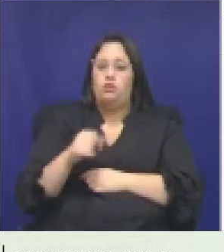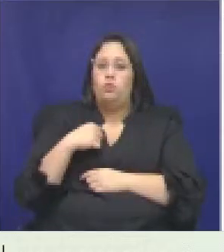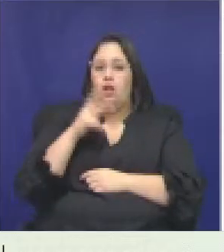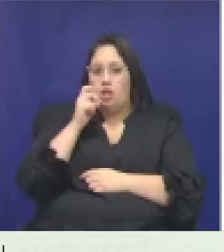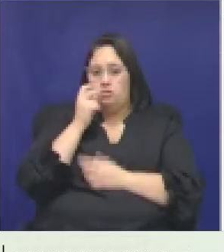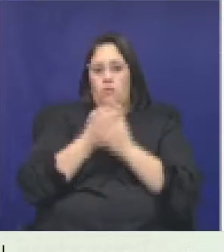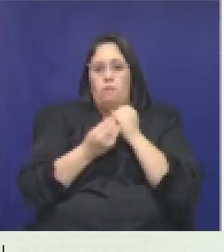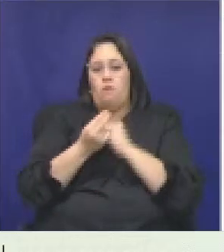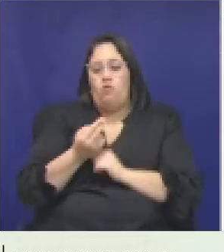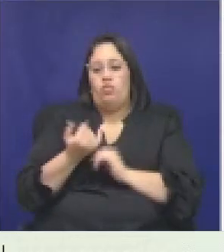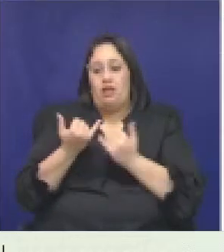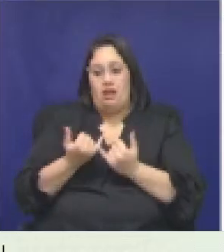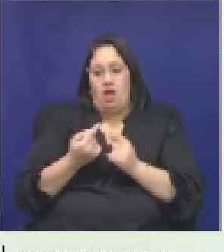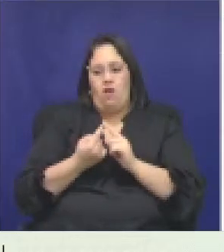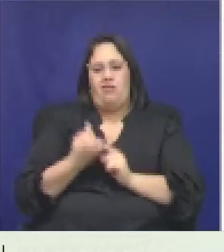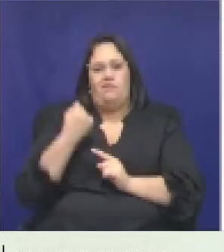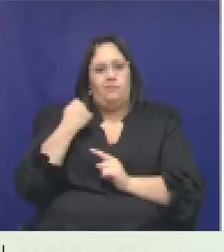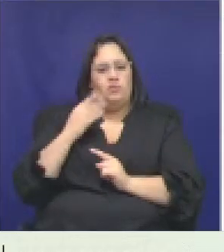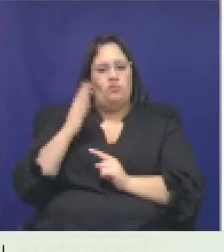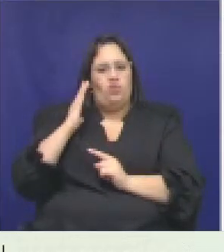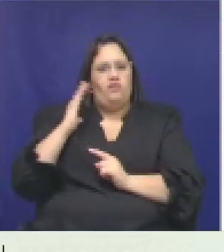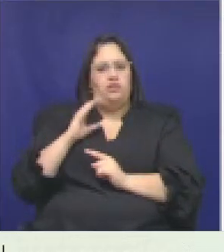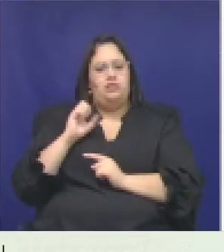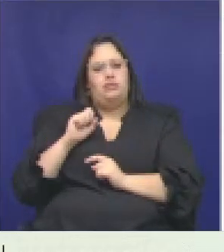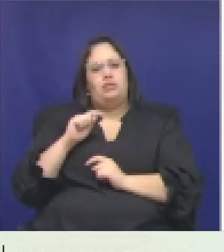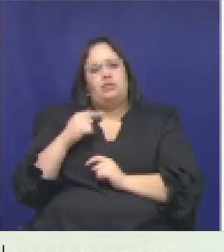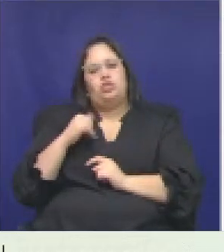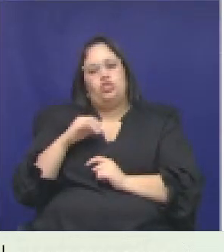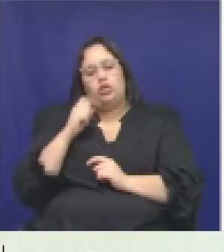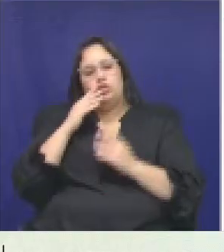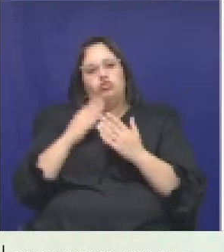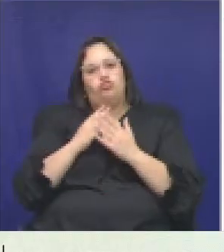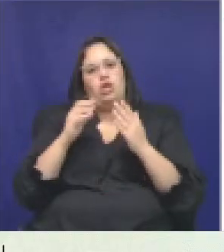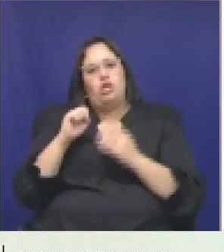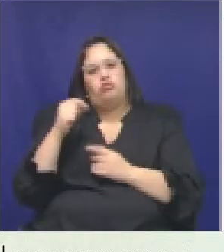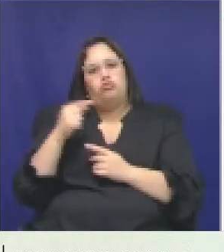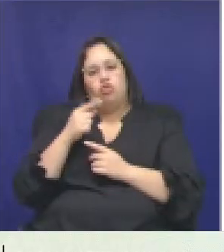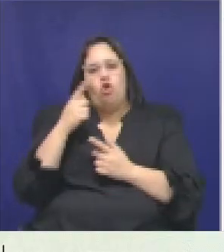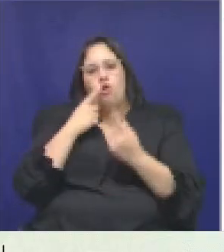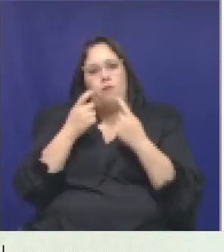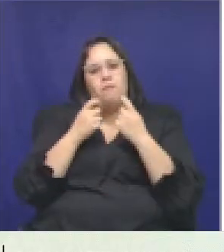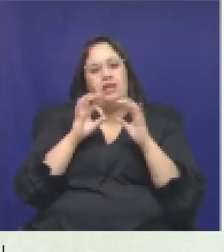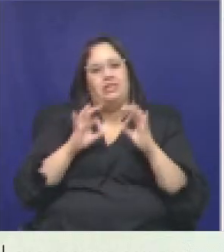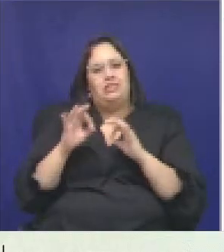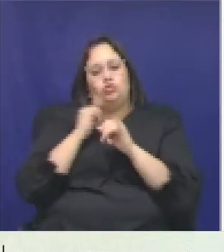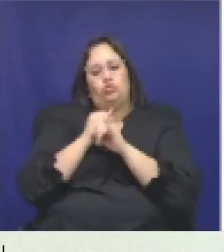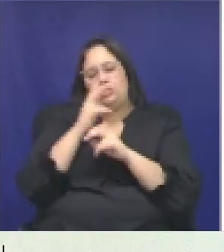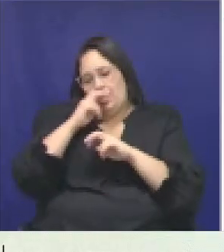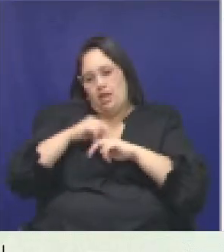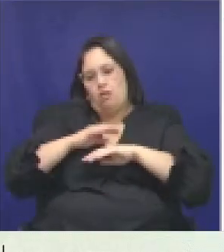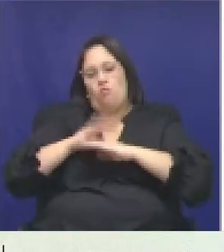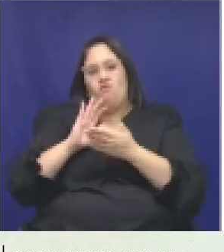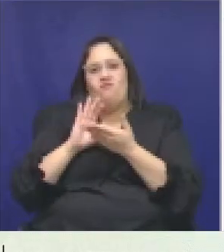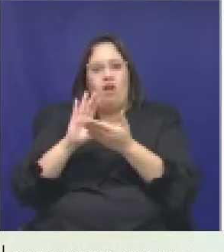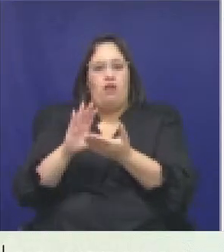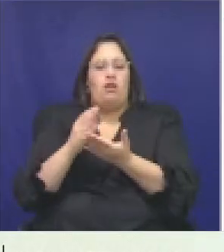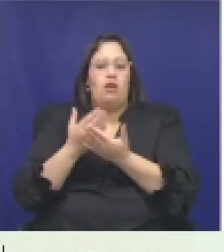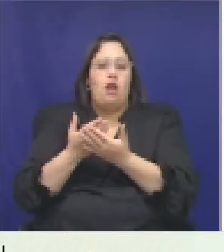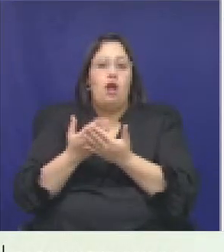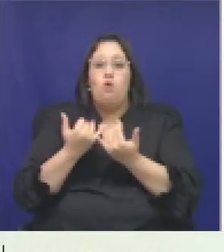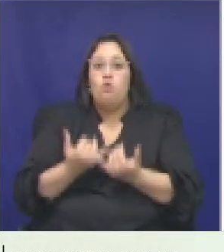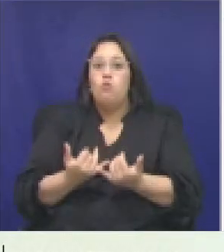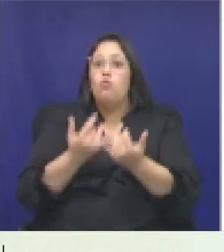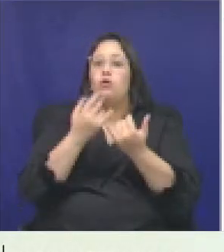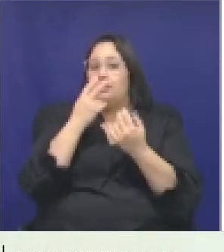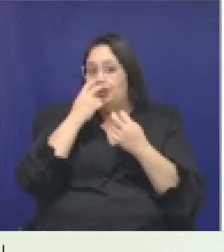the previous and current Statistician General complain about how the institution needs more funding. And now we are told that